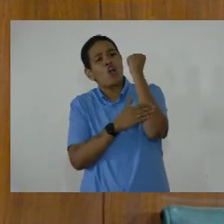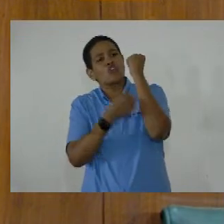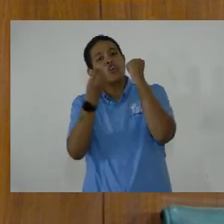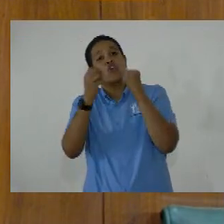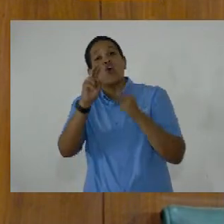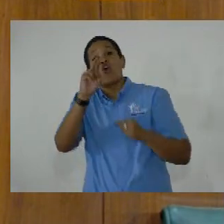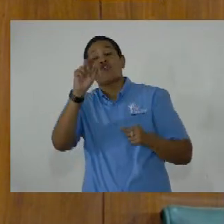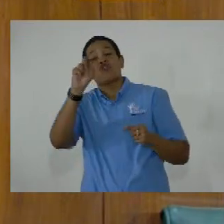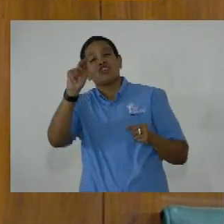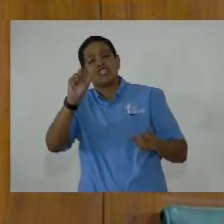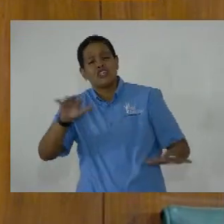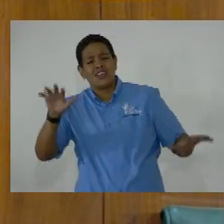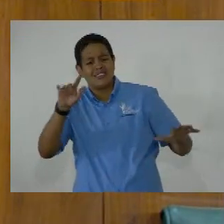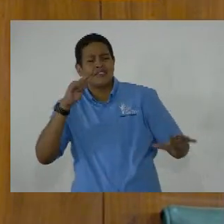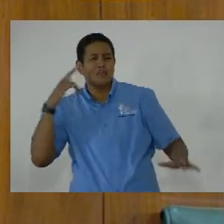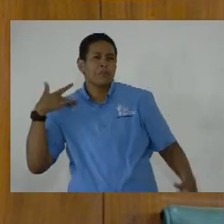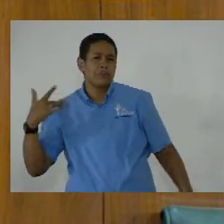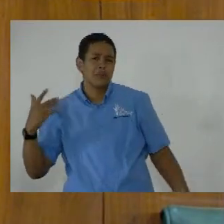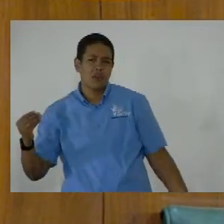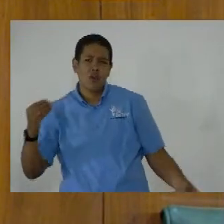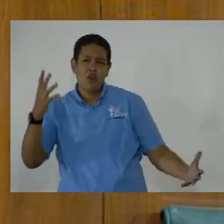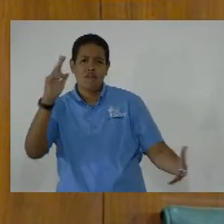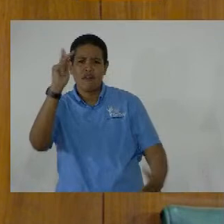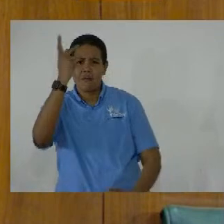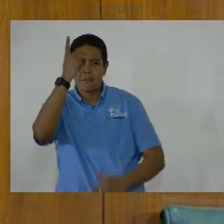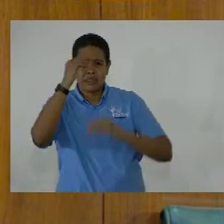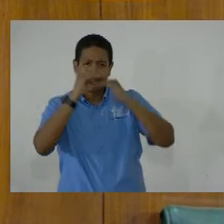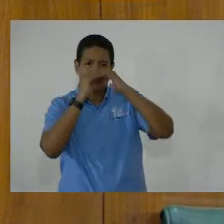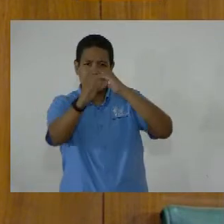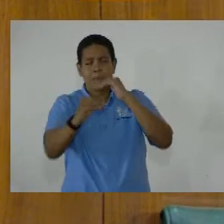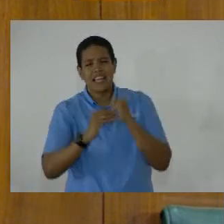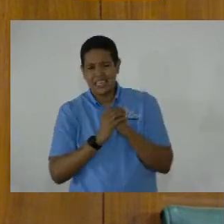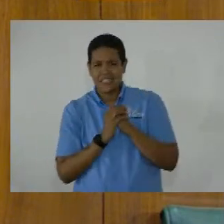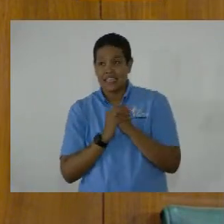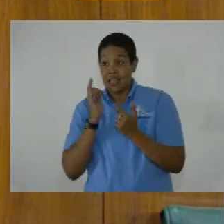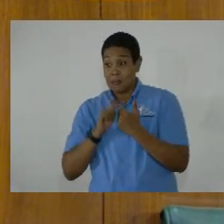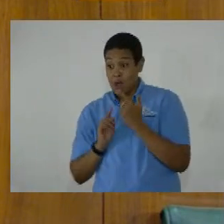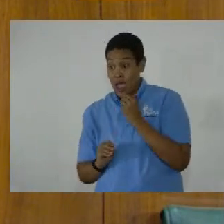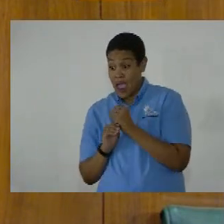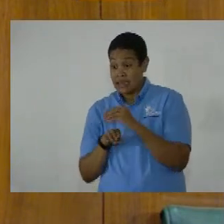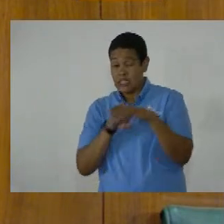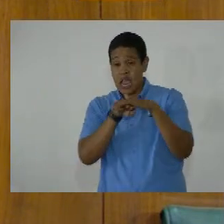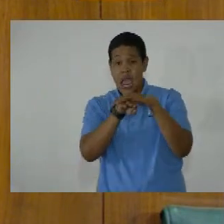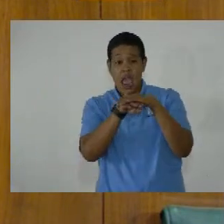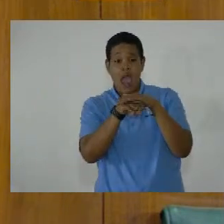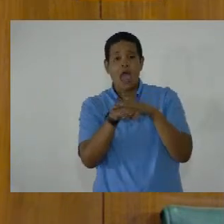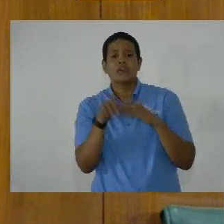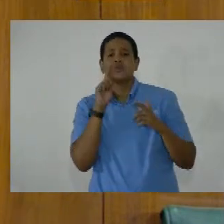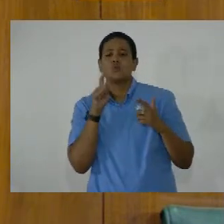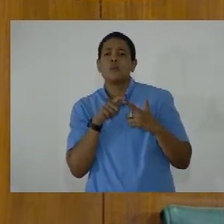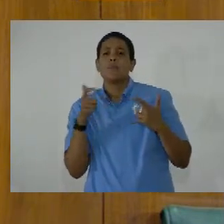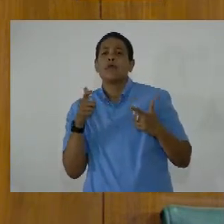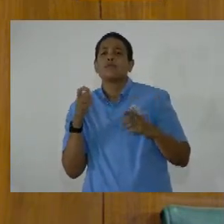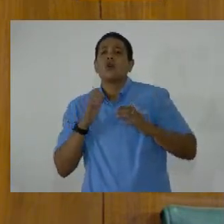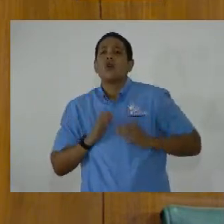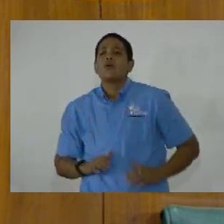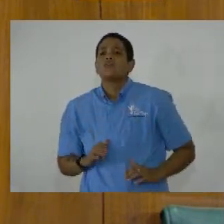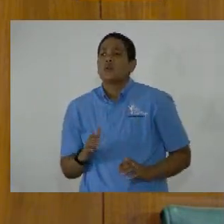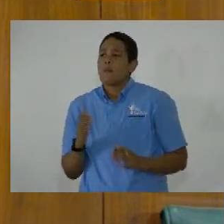regions that offer political stability and access to major consumer